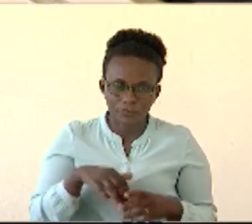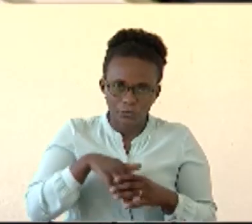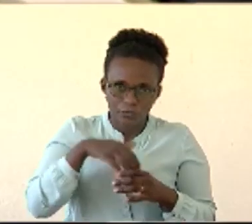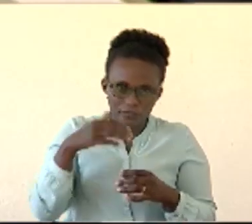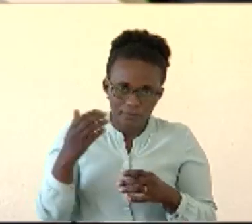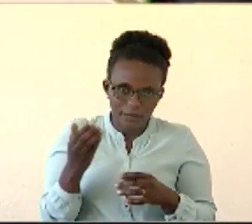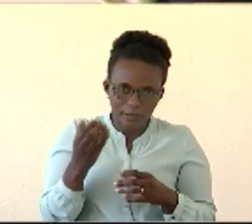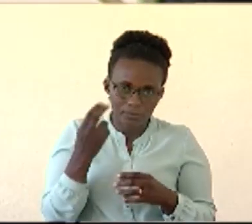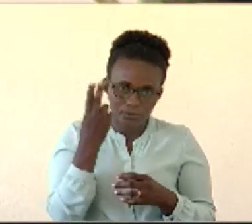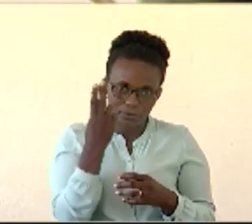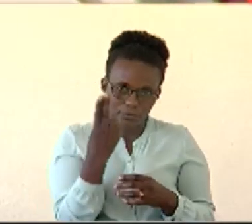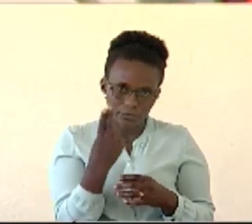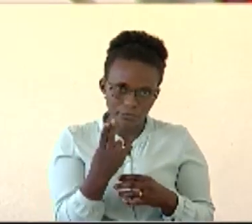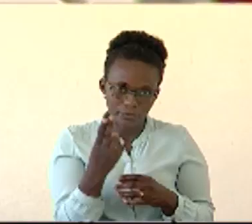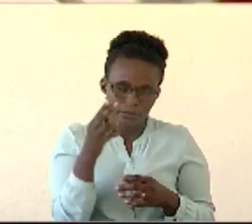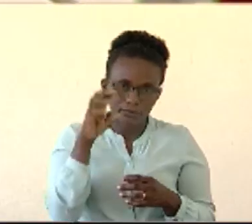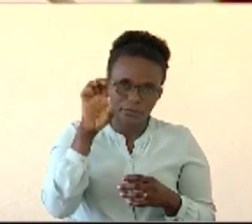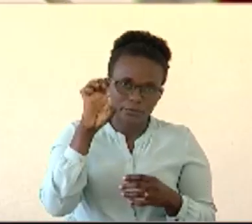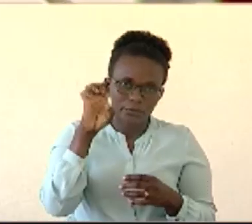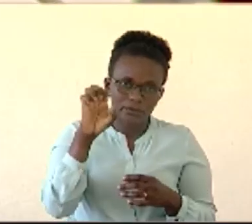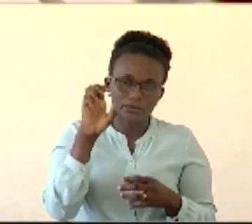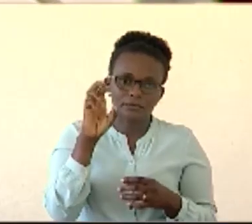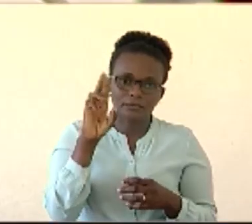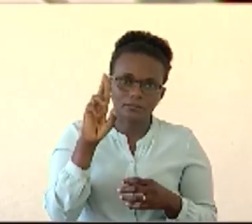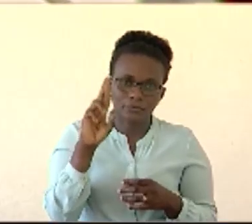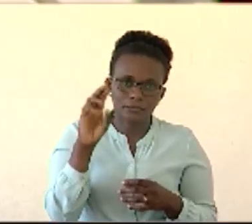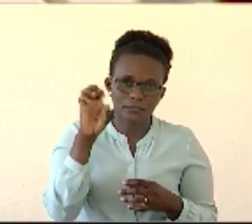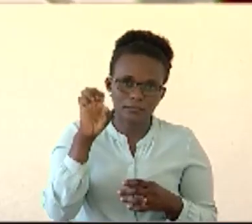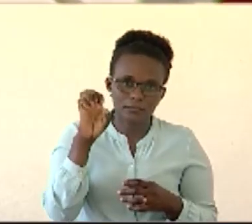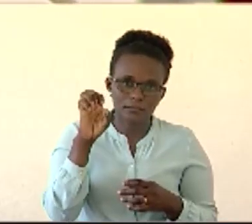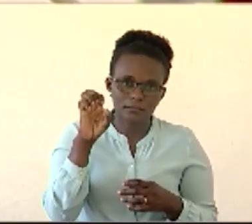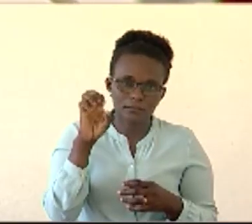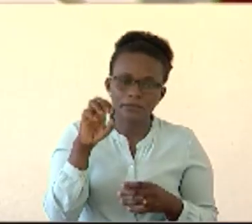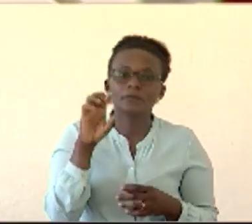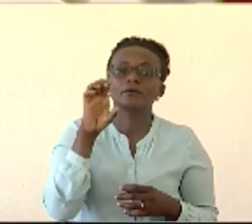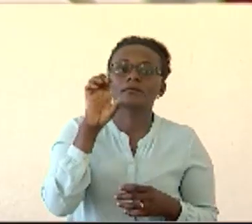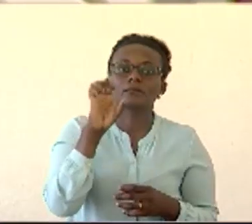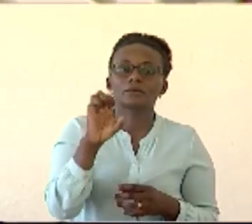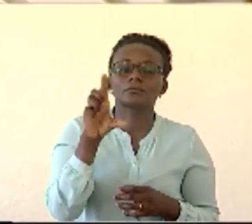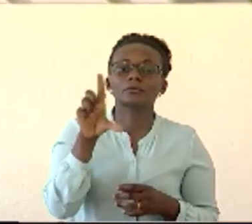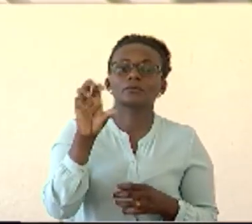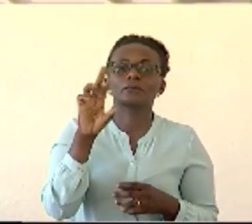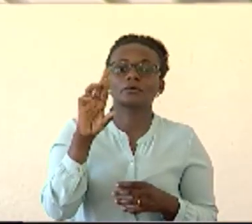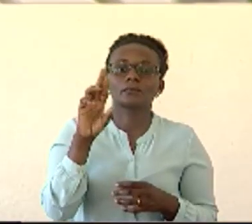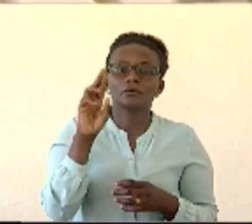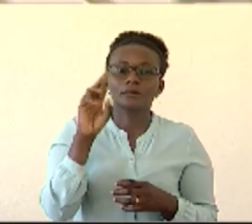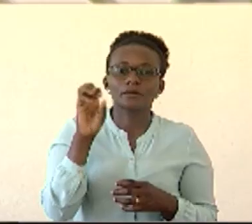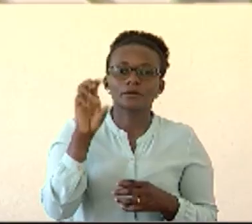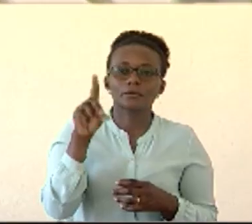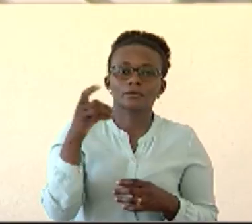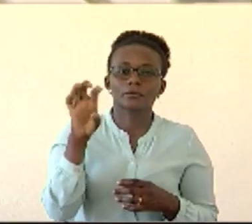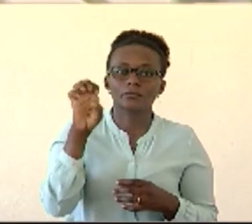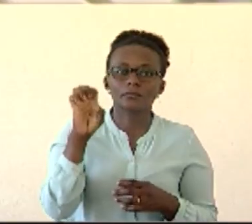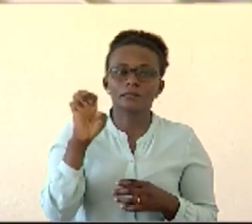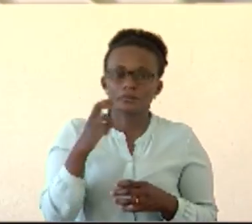if we leave it there for some time, it is somehow turning,